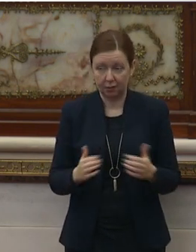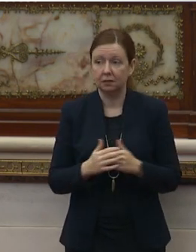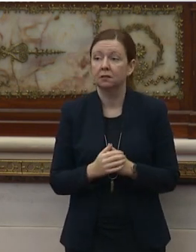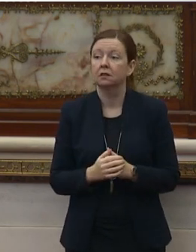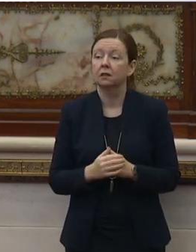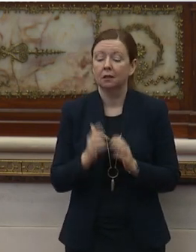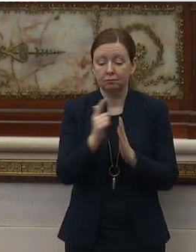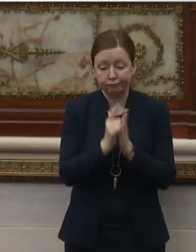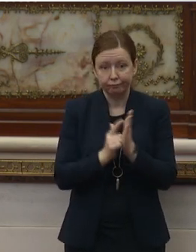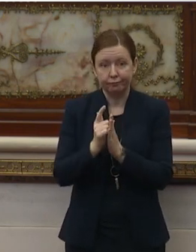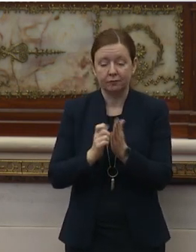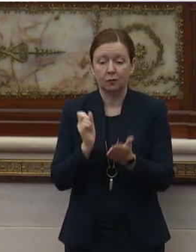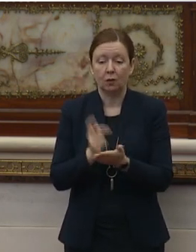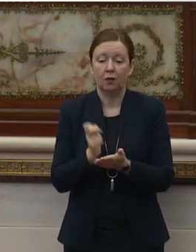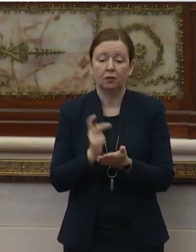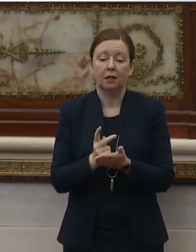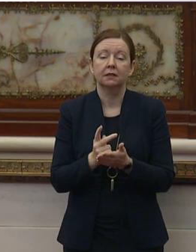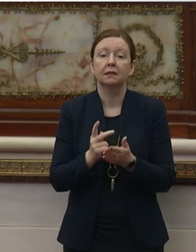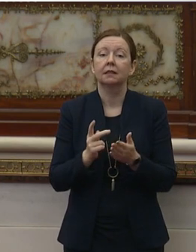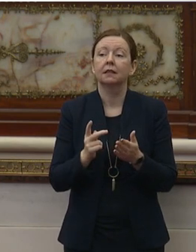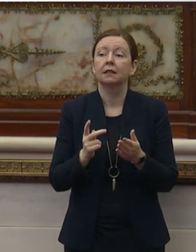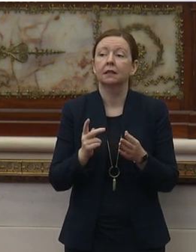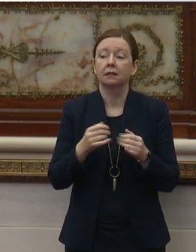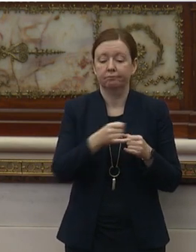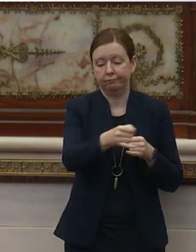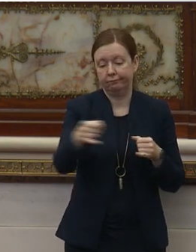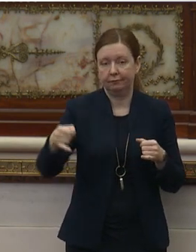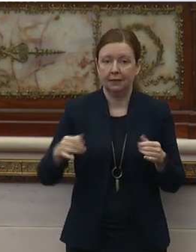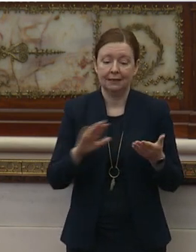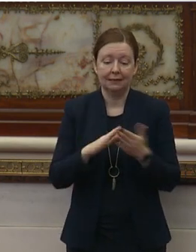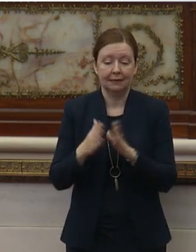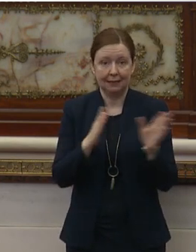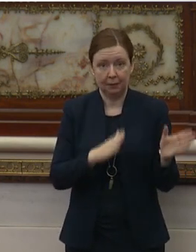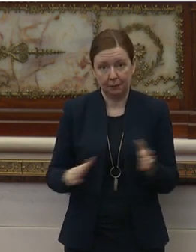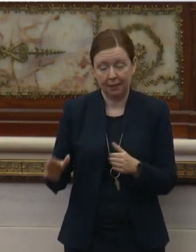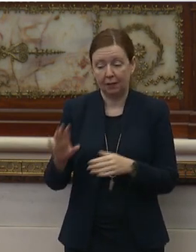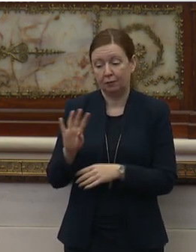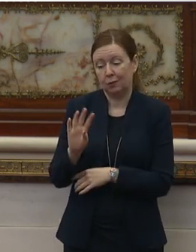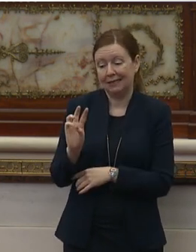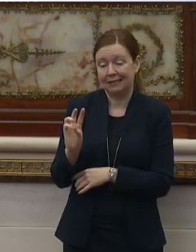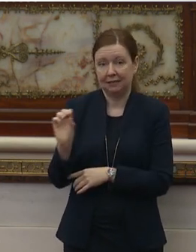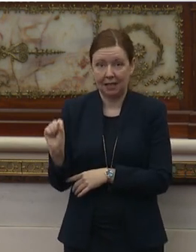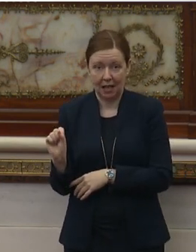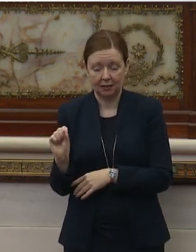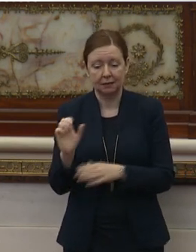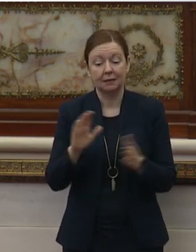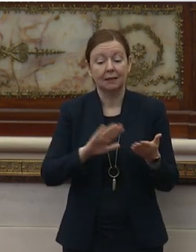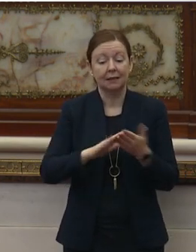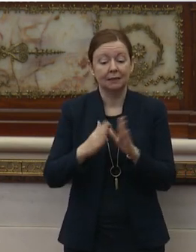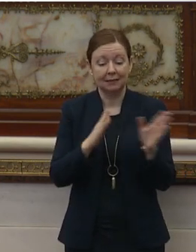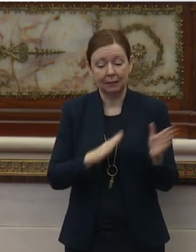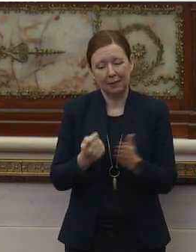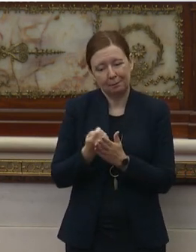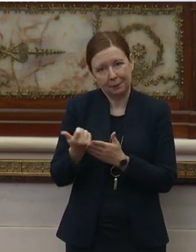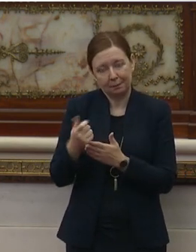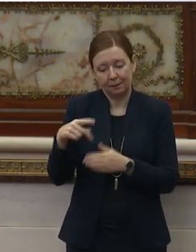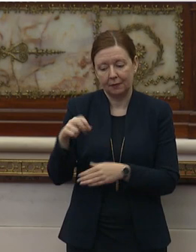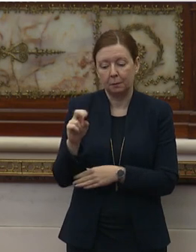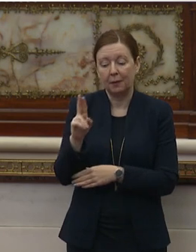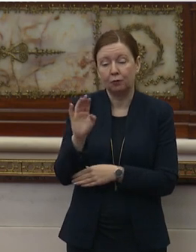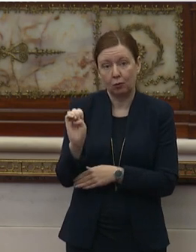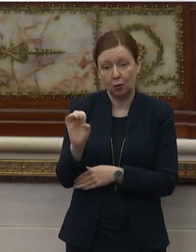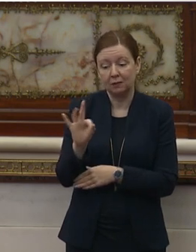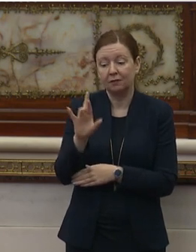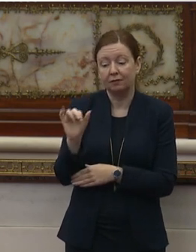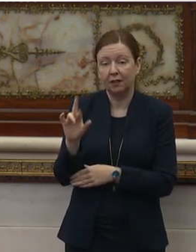an ordinance authorizing the revision of lines and grades on a portion of City Plan Number 46S by striking from the city plan and vacating Penrose Ferry Road